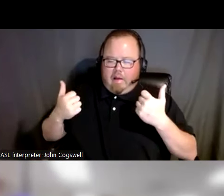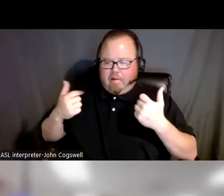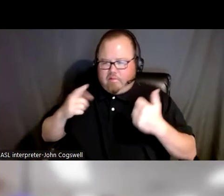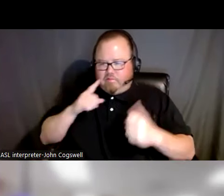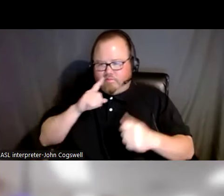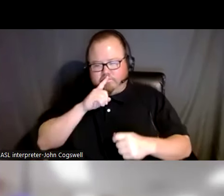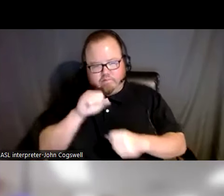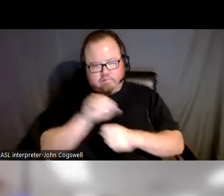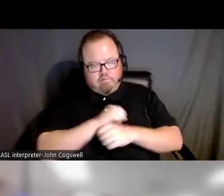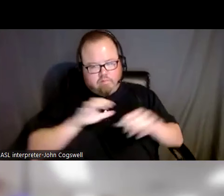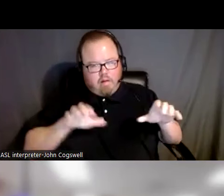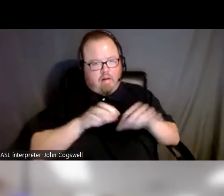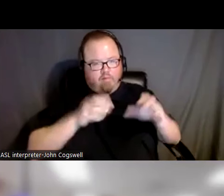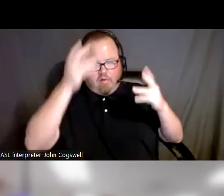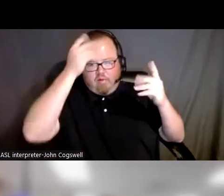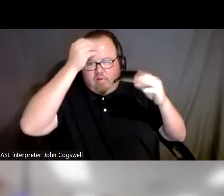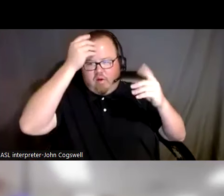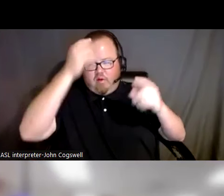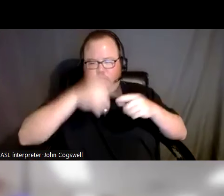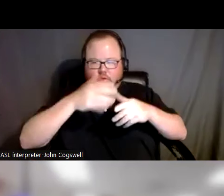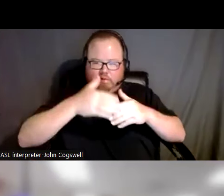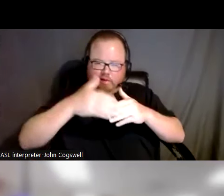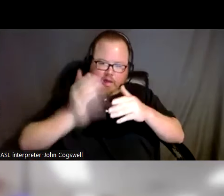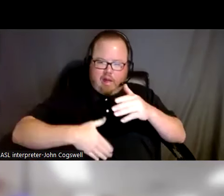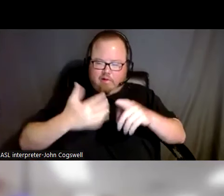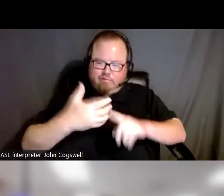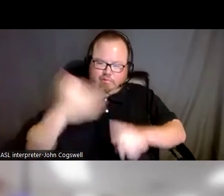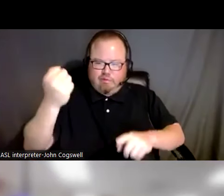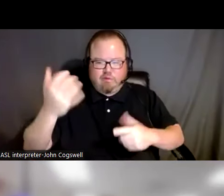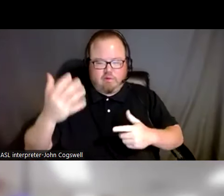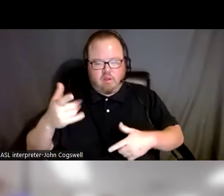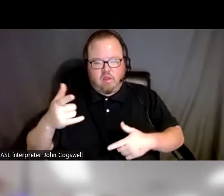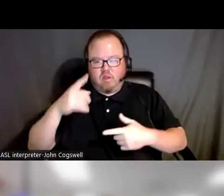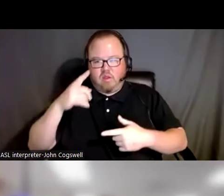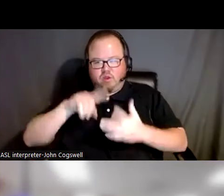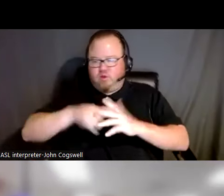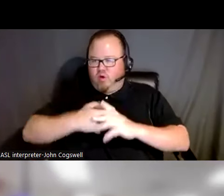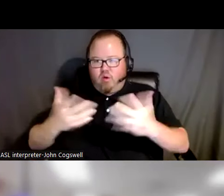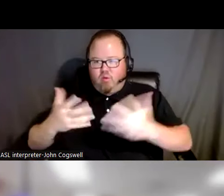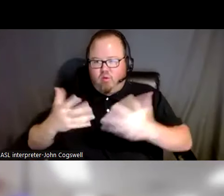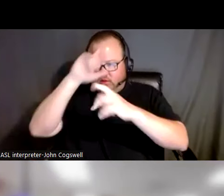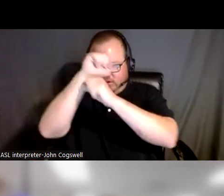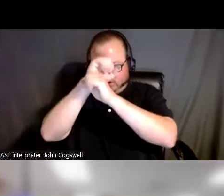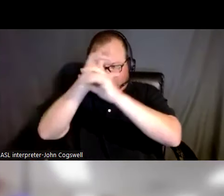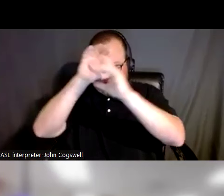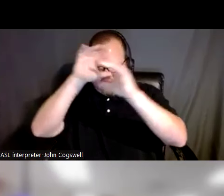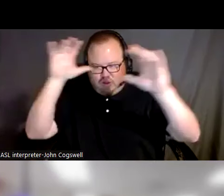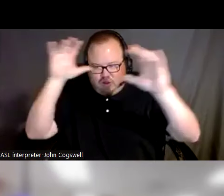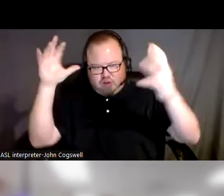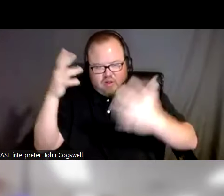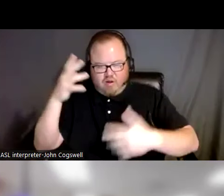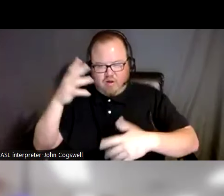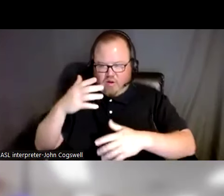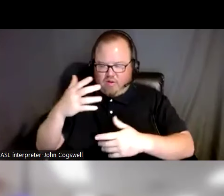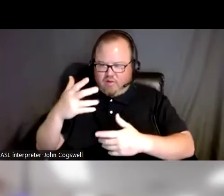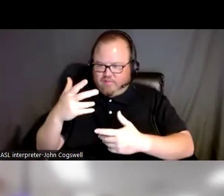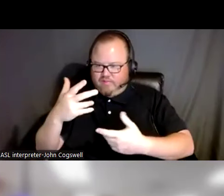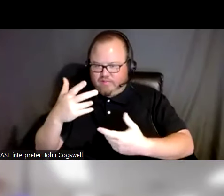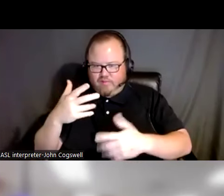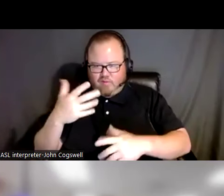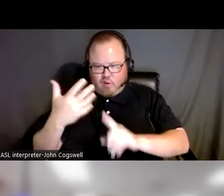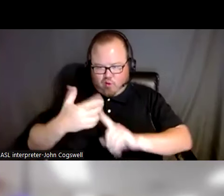I'm actively having thoughts of ending my life, they start to draw a picture in their mind. What does suicide look like for me? And